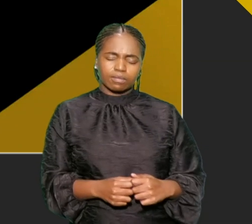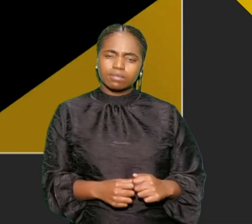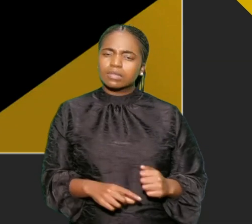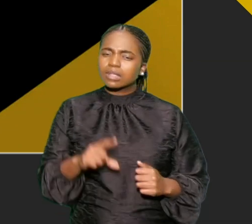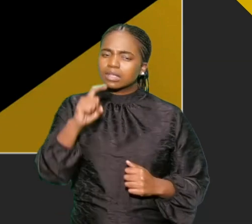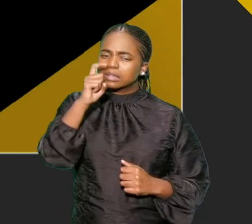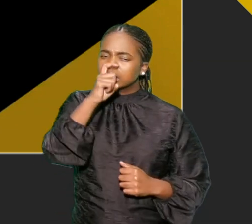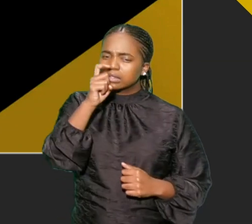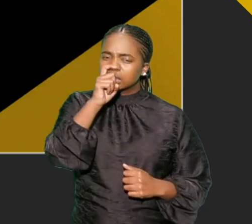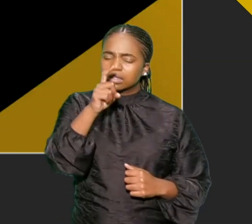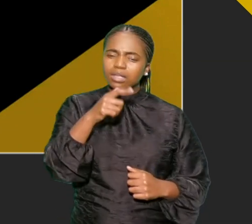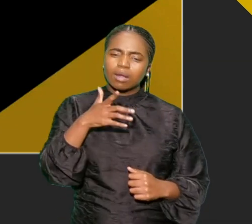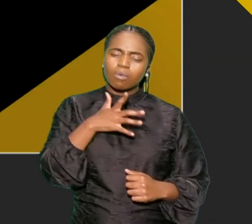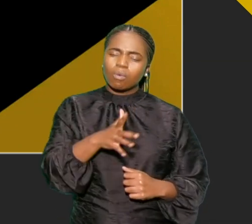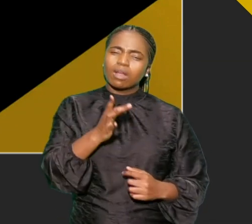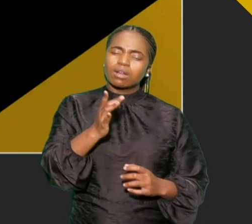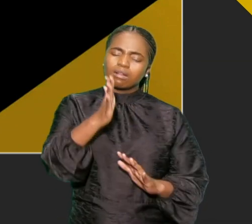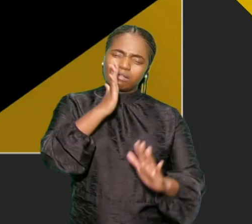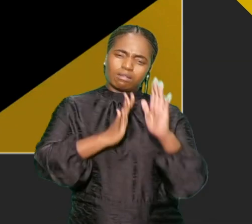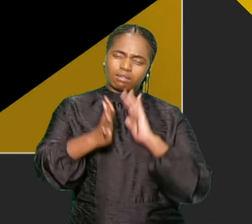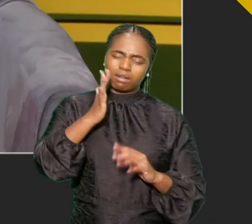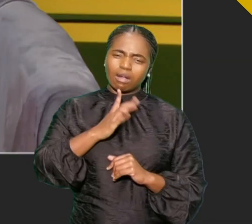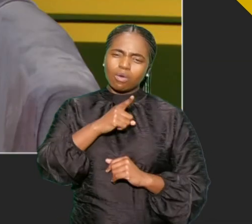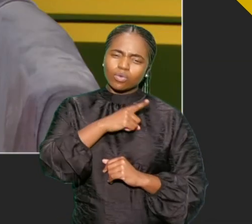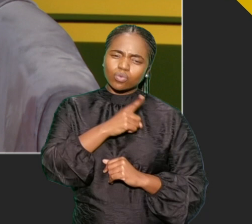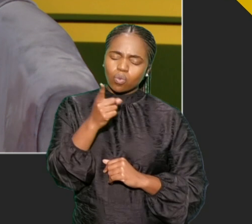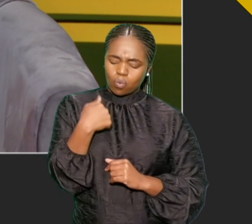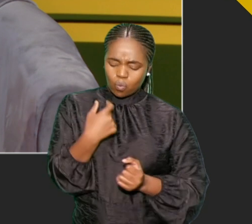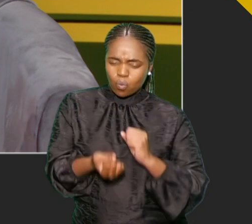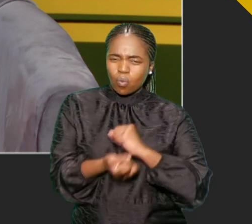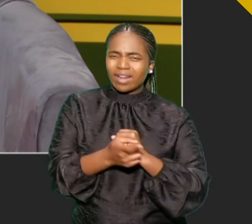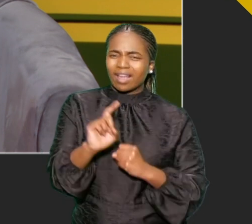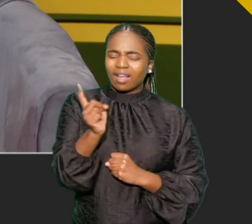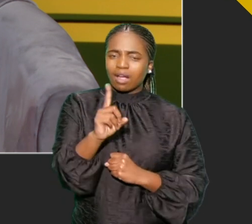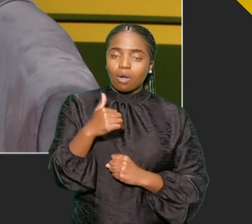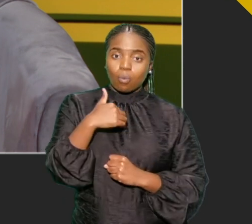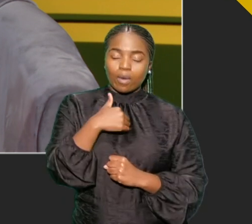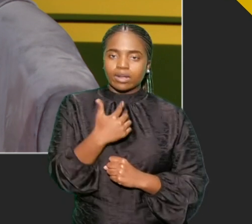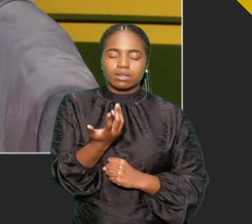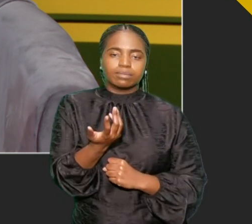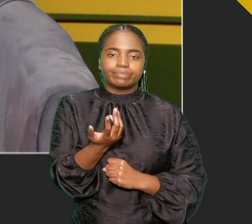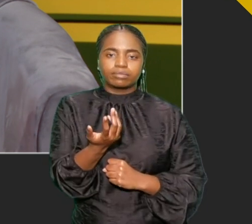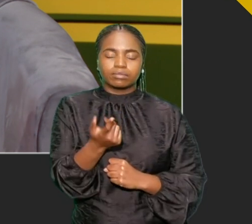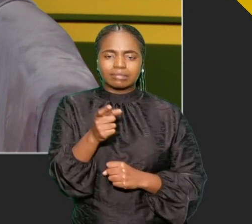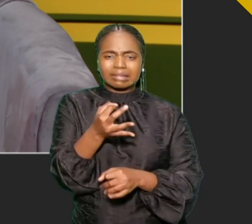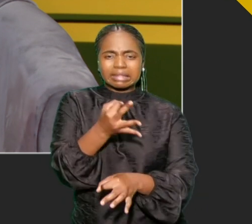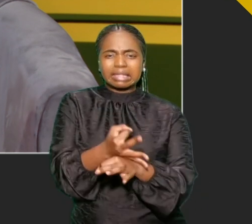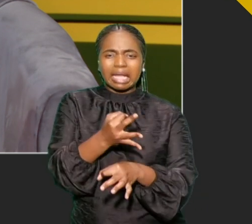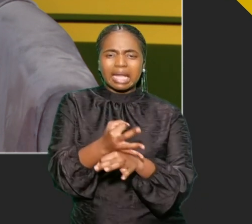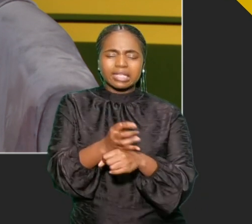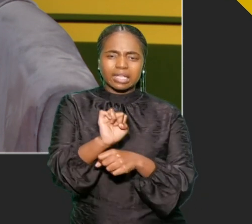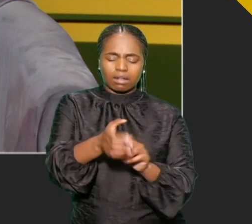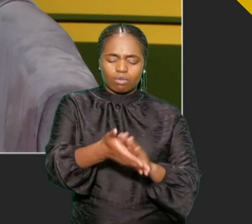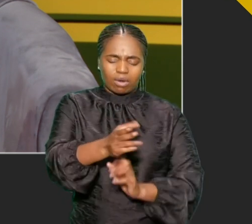Sesi Yvonne, gopela o mponela gore what do you go through ge ba go botsa gore tata ko gae o ile